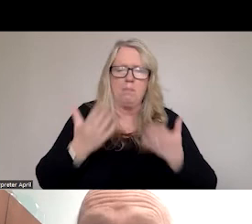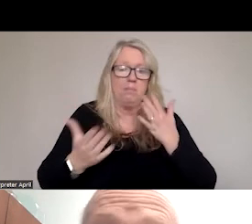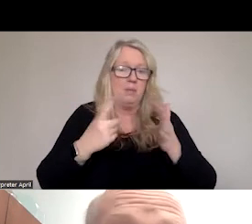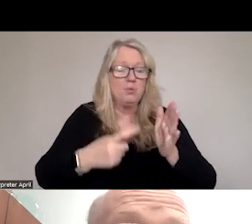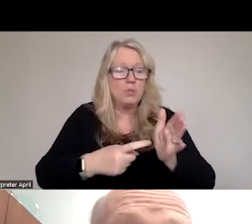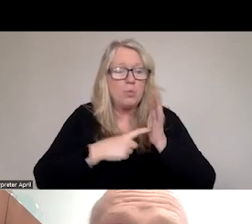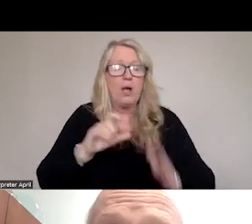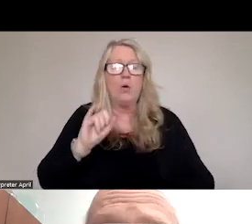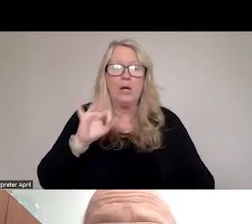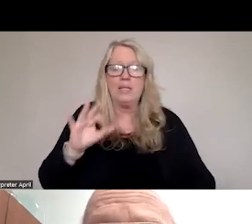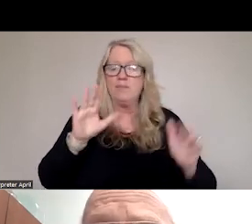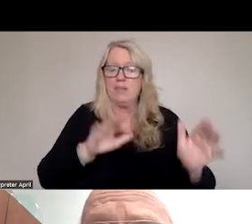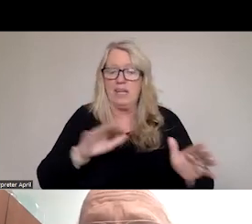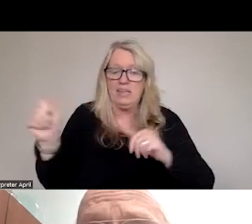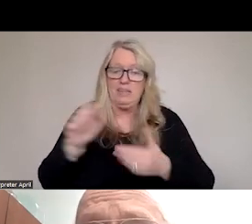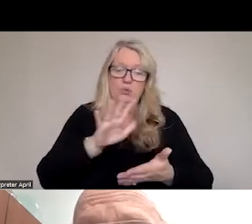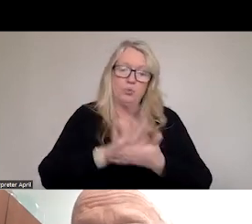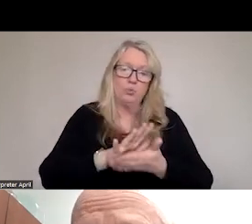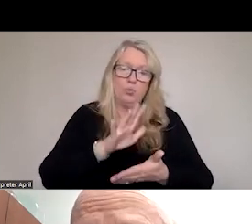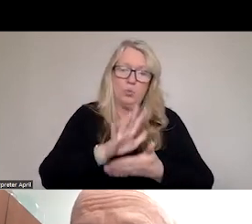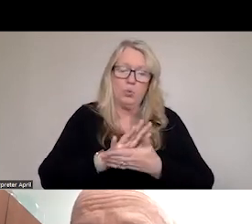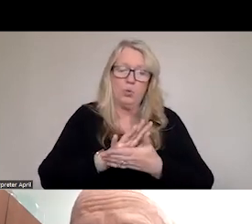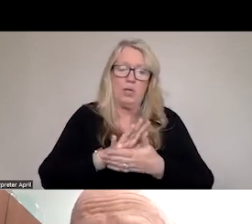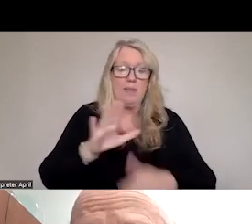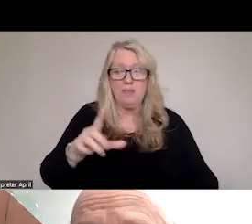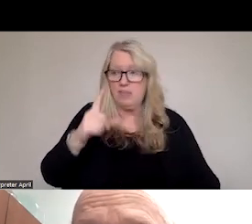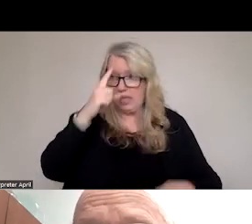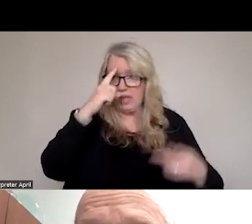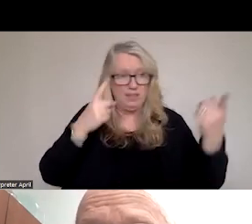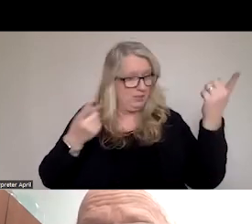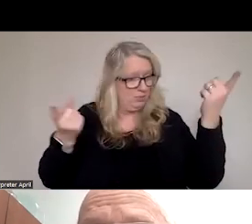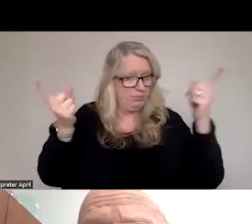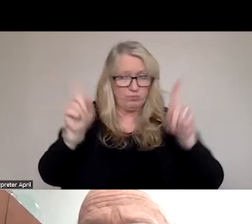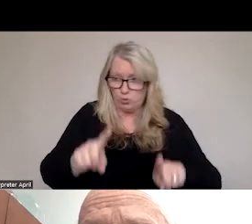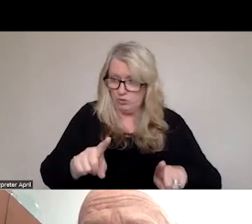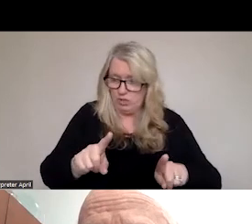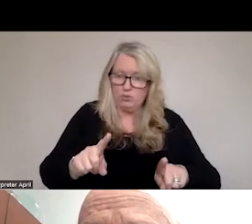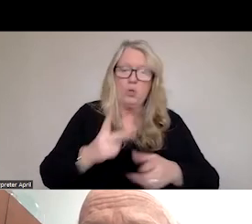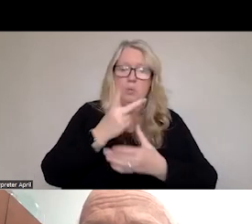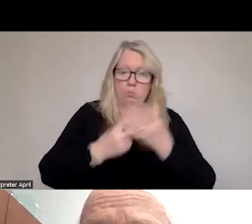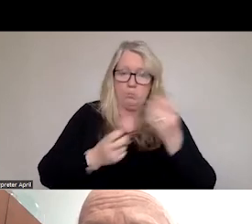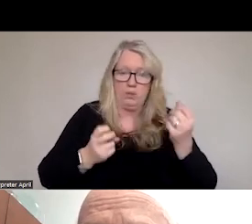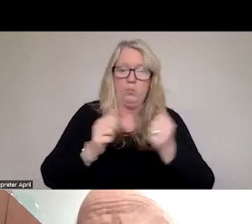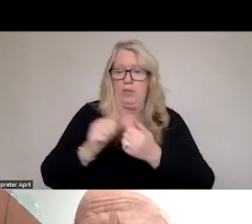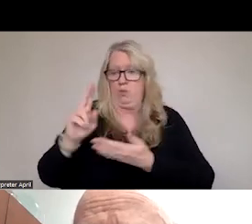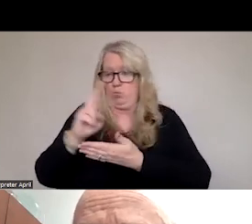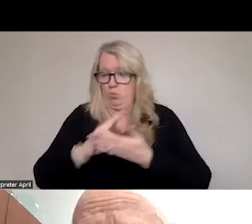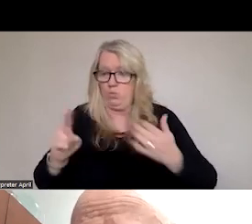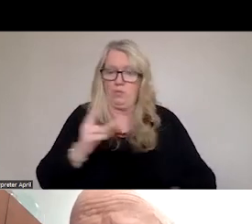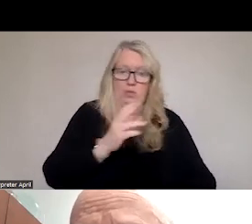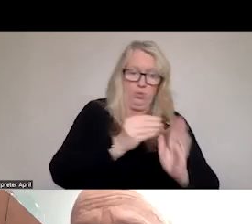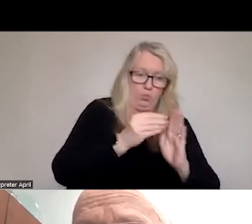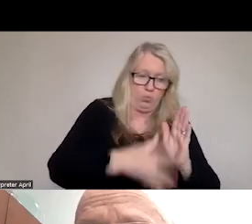or if they have to leave school, that it's a consensual decision between the university, the student,